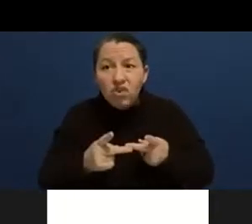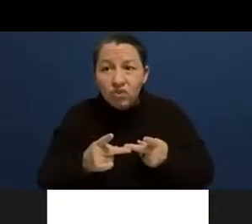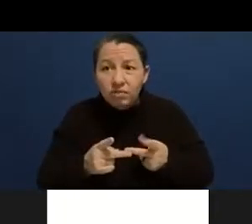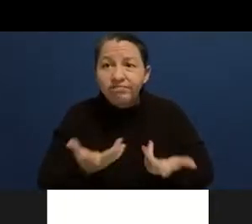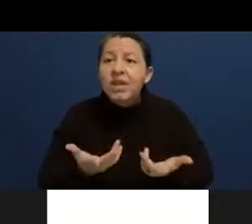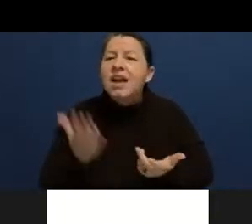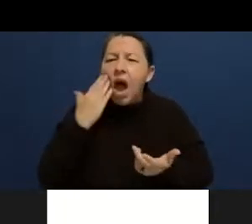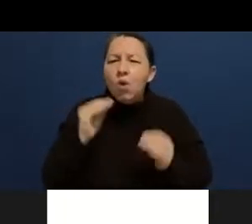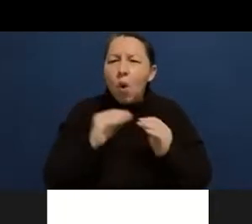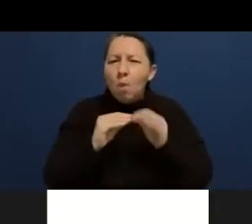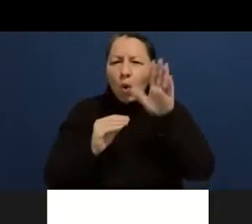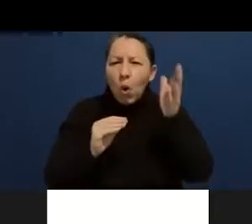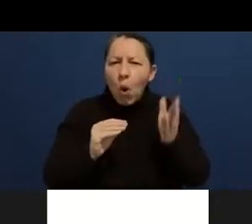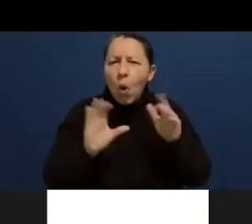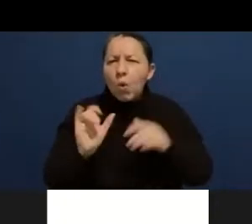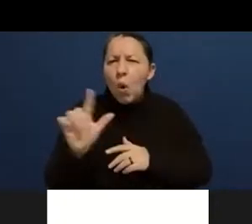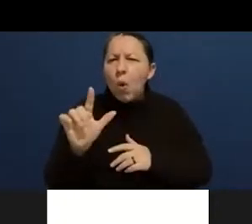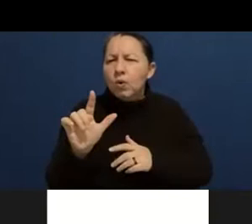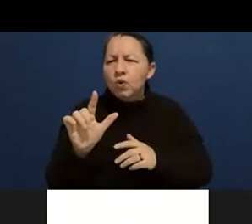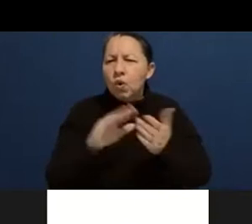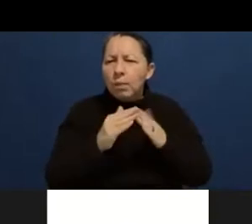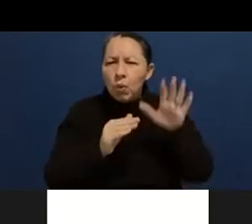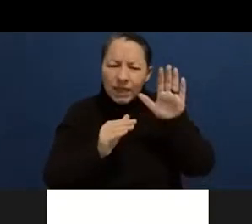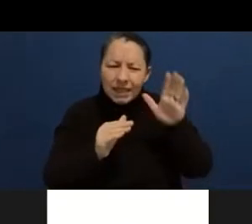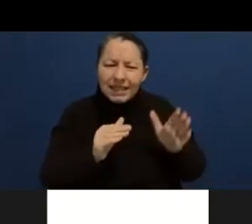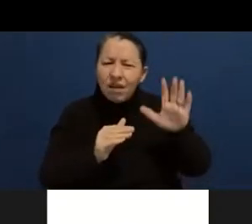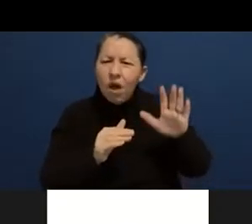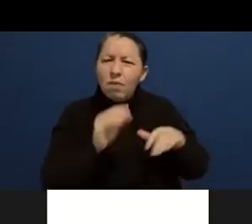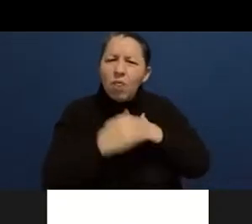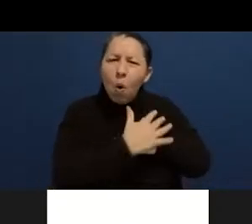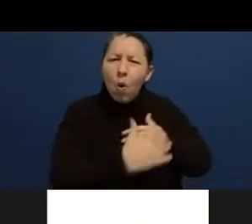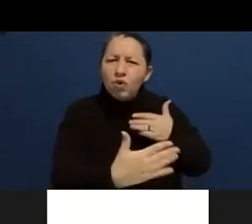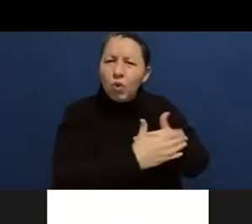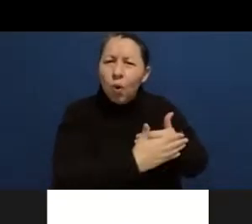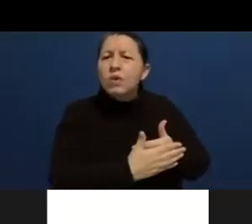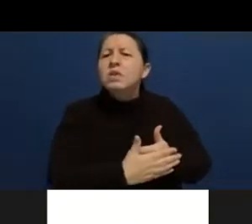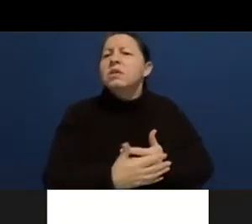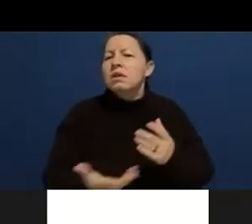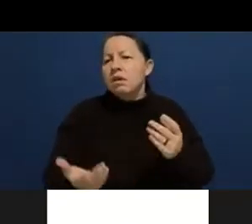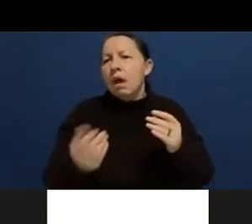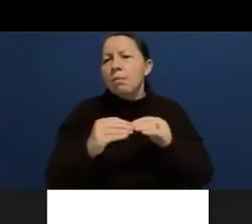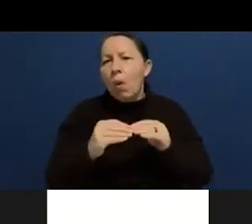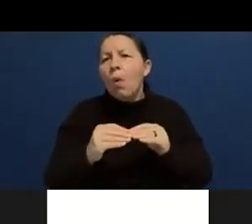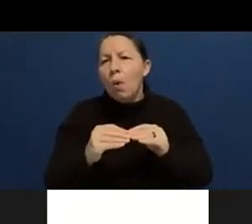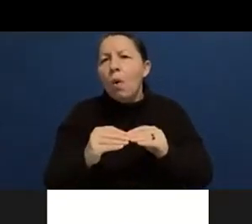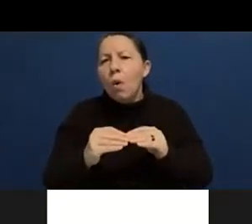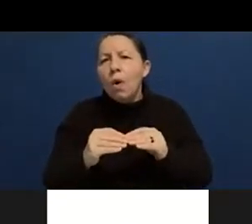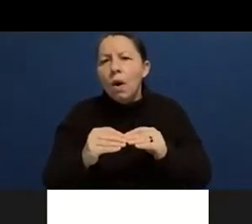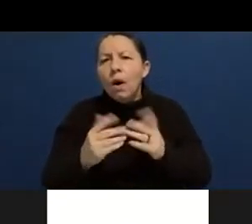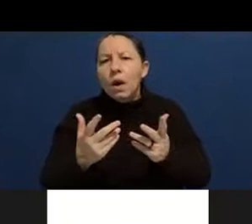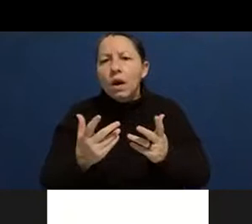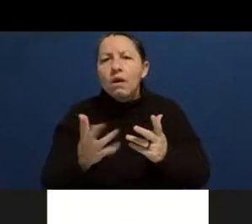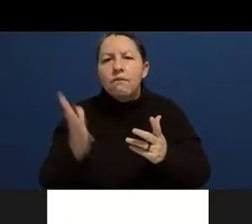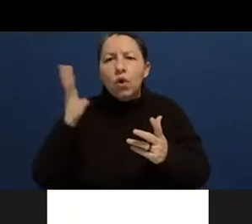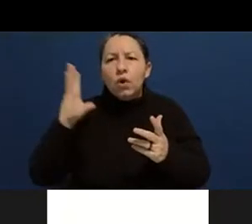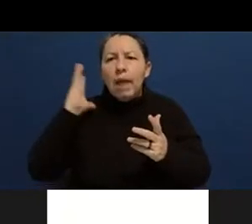contact further, and they may have gone to boarding school 2 to 3 generations ago. Violet, feel free to